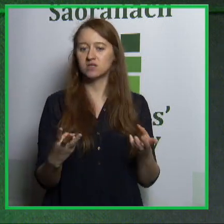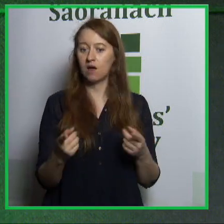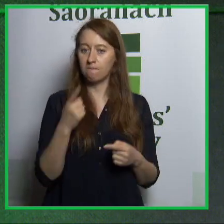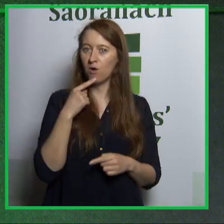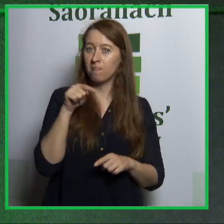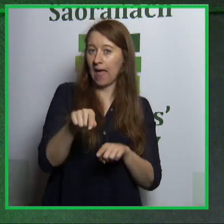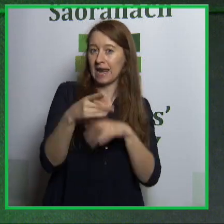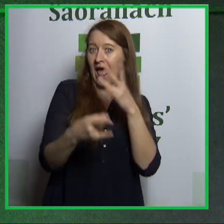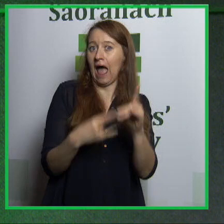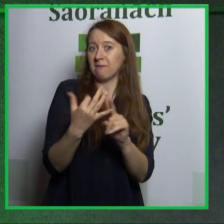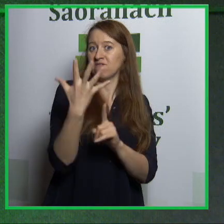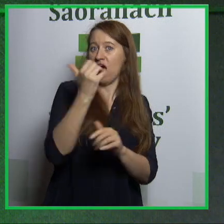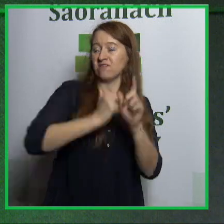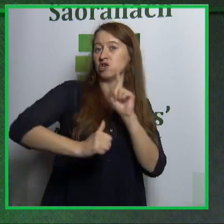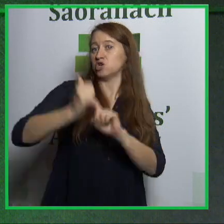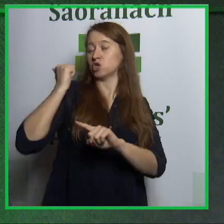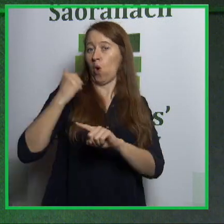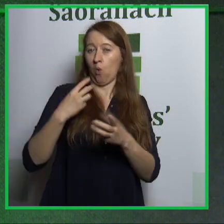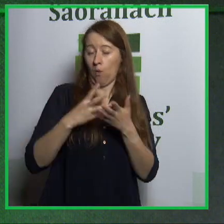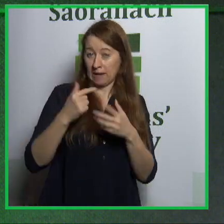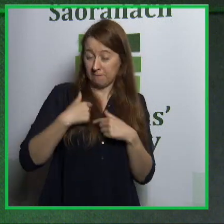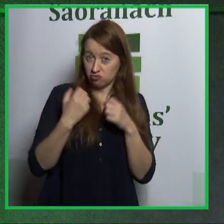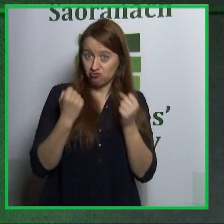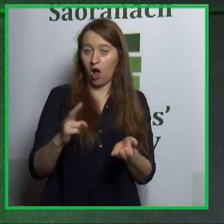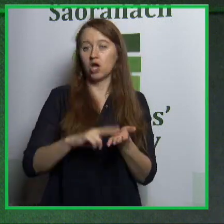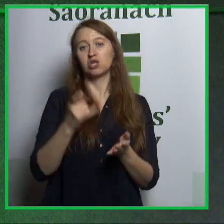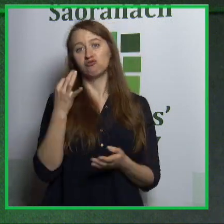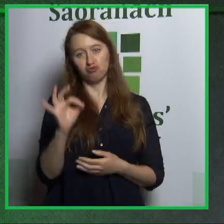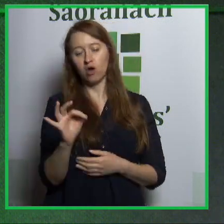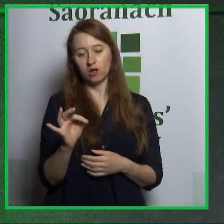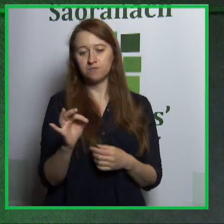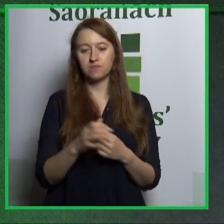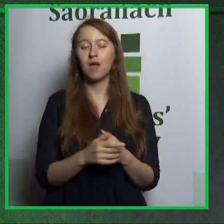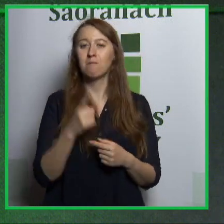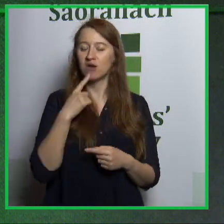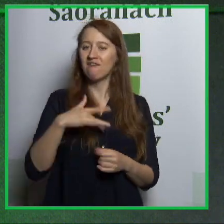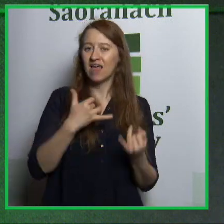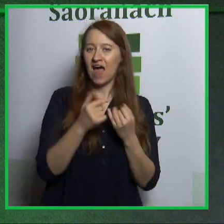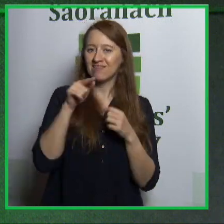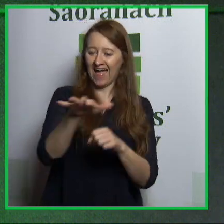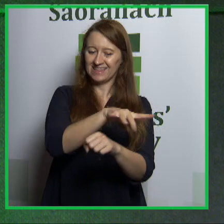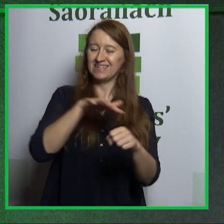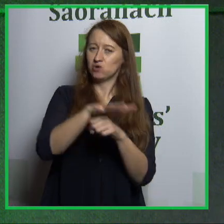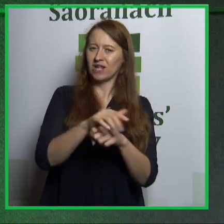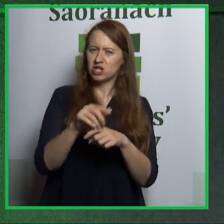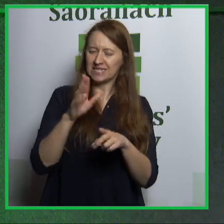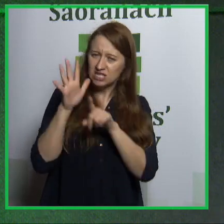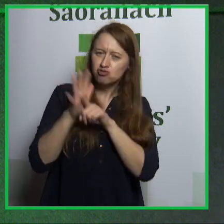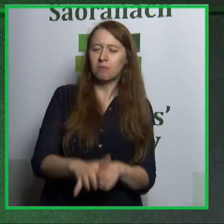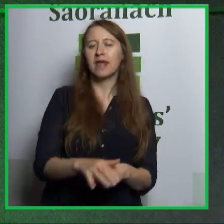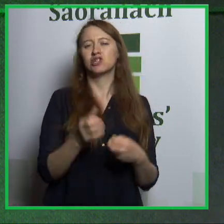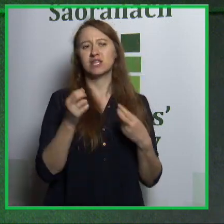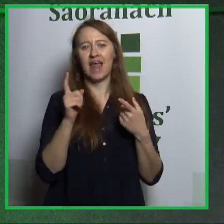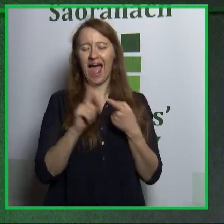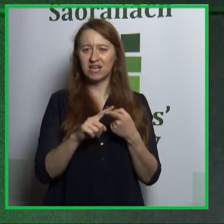of active drug use is, you know, it's discrimination, and you're being re-traumatised. You know, by